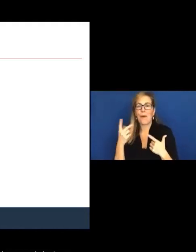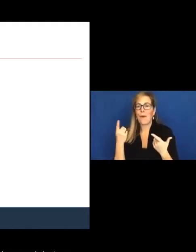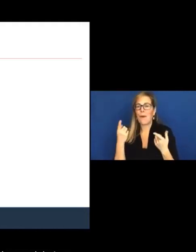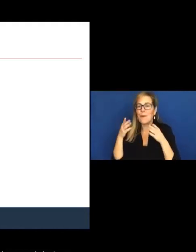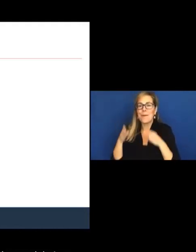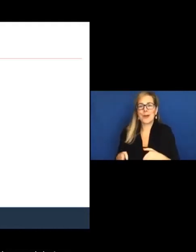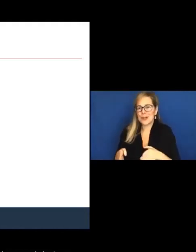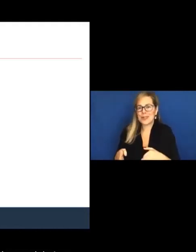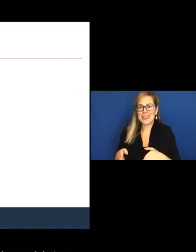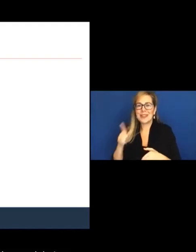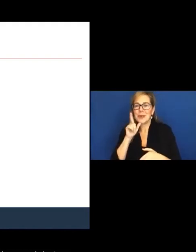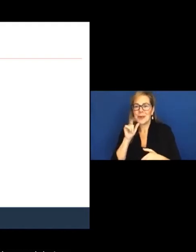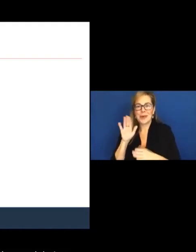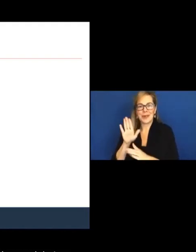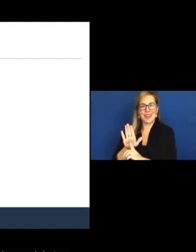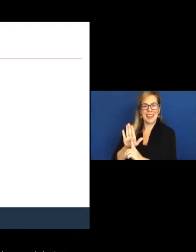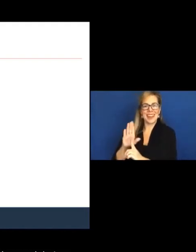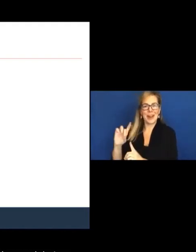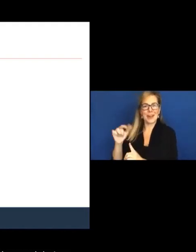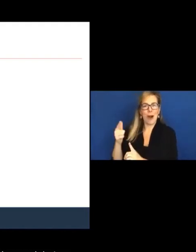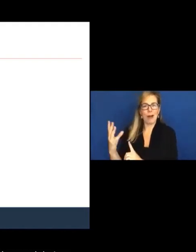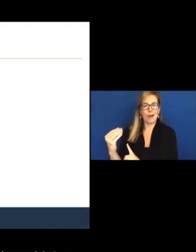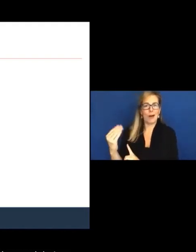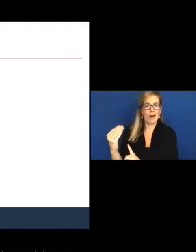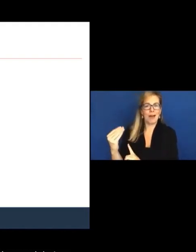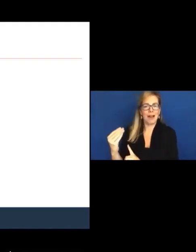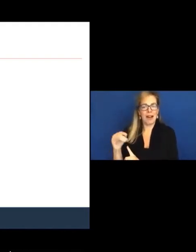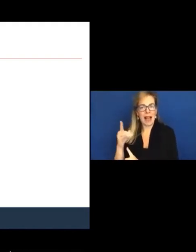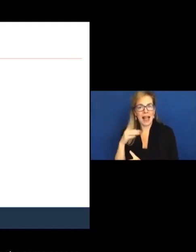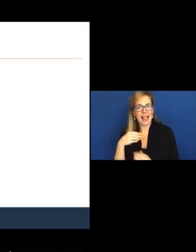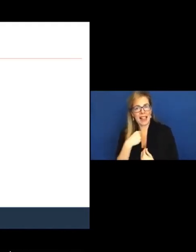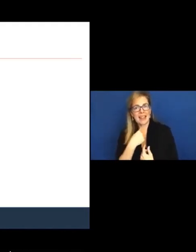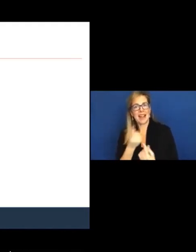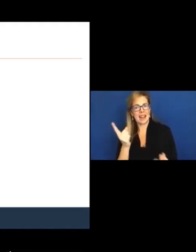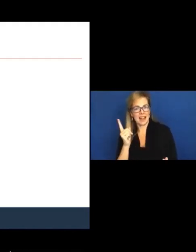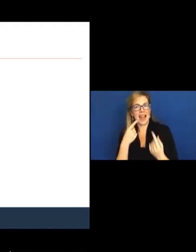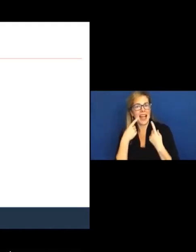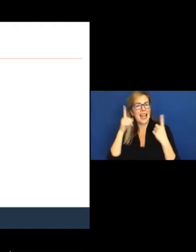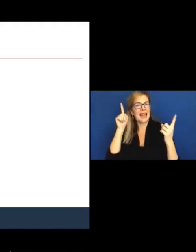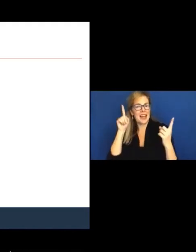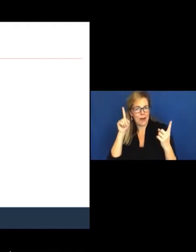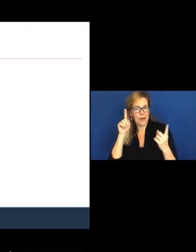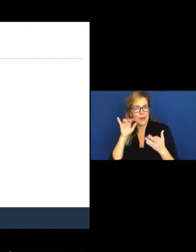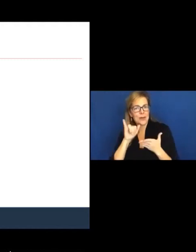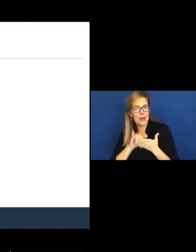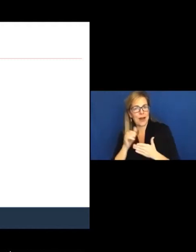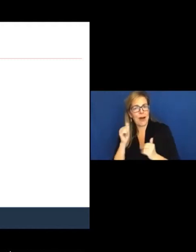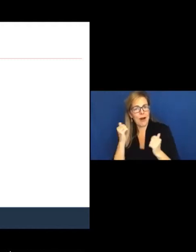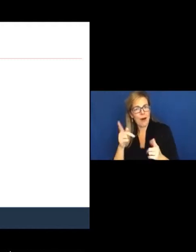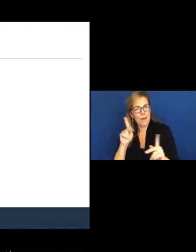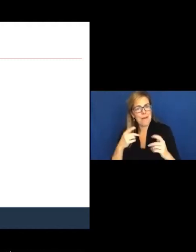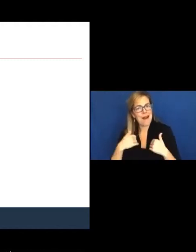during your presentation. Let folks know in your audience so that everybody has the same access to